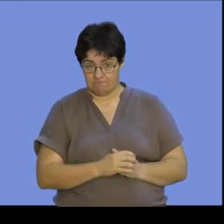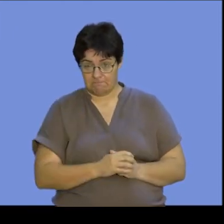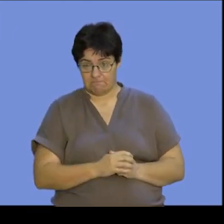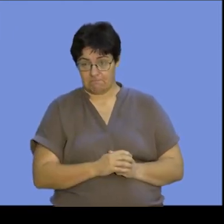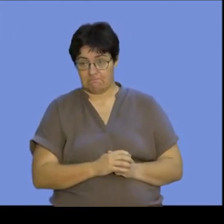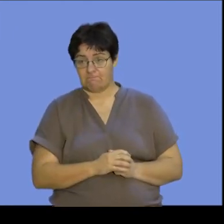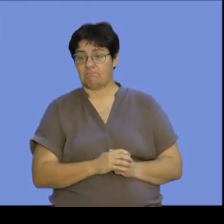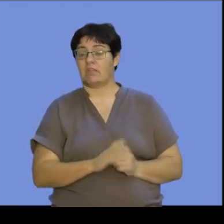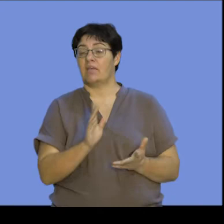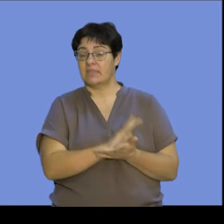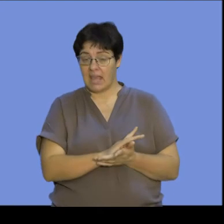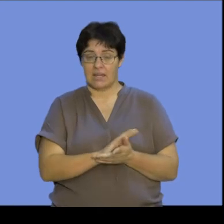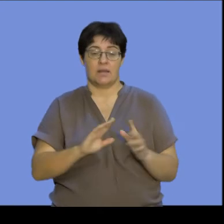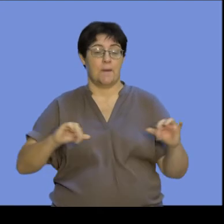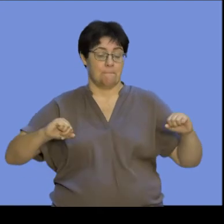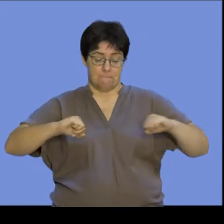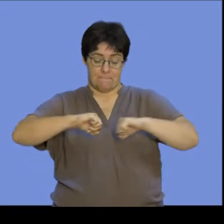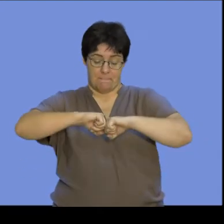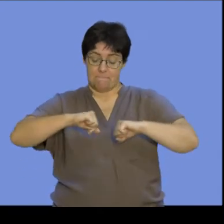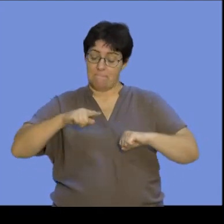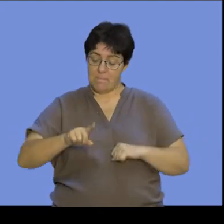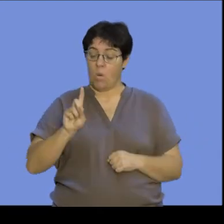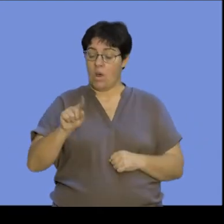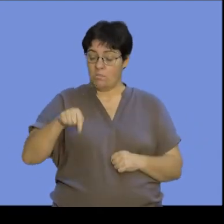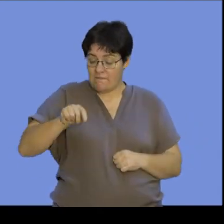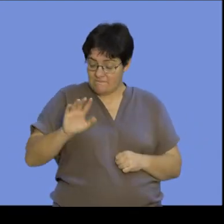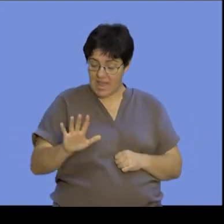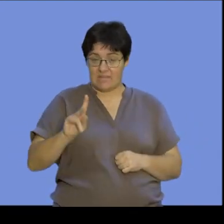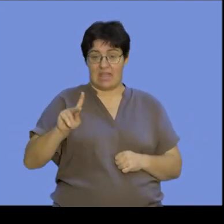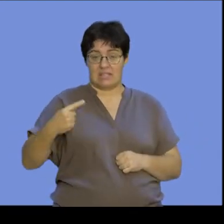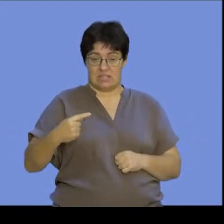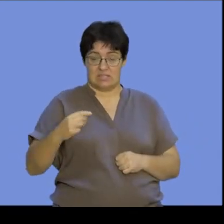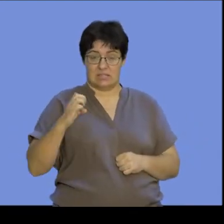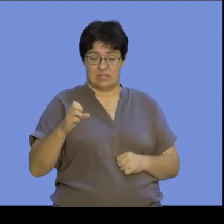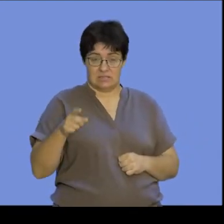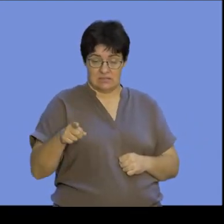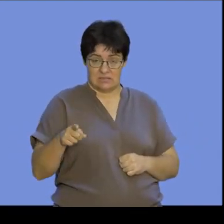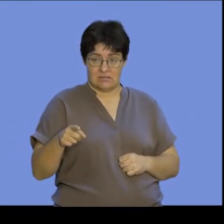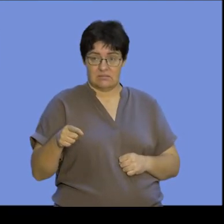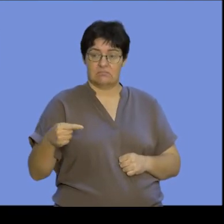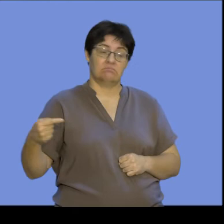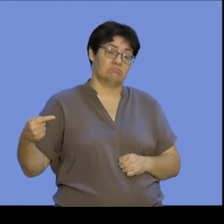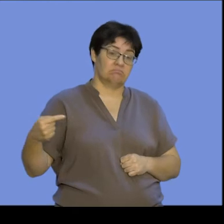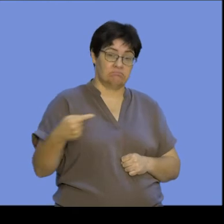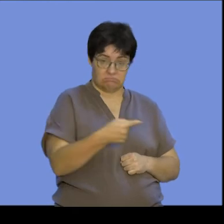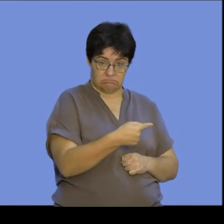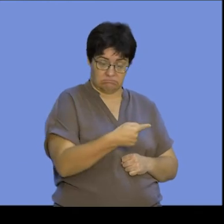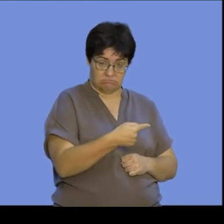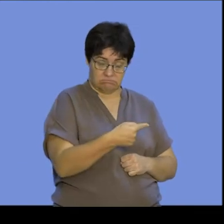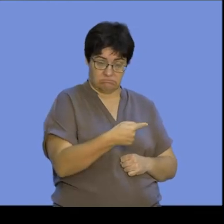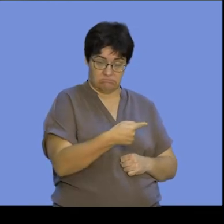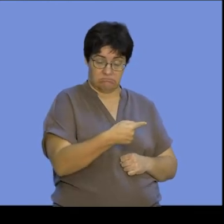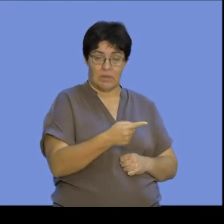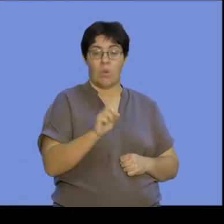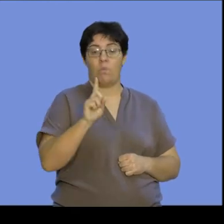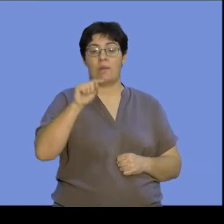It then collides with a 1.5 kilogram block that's moving west